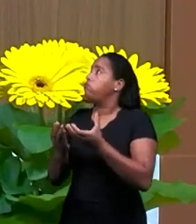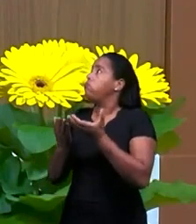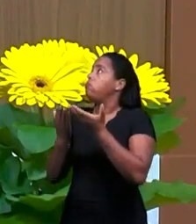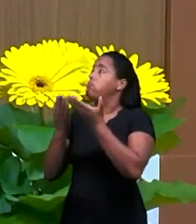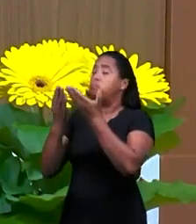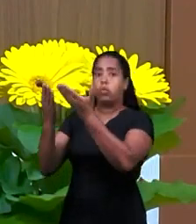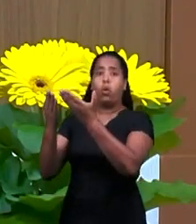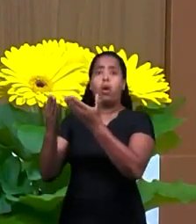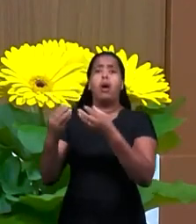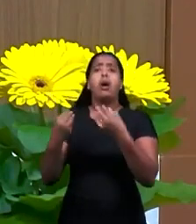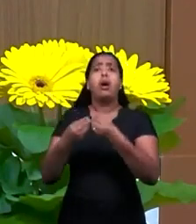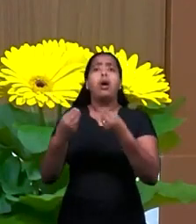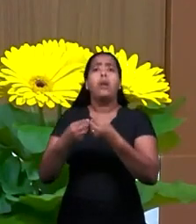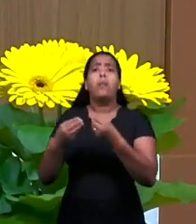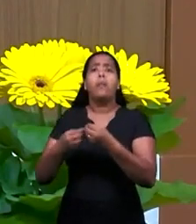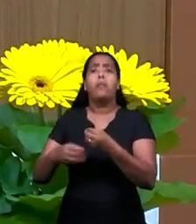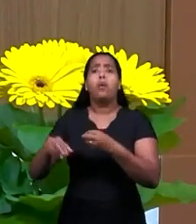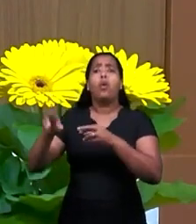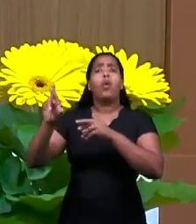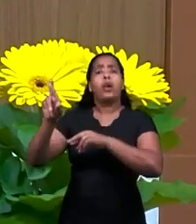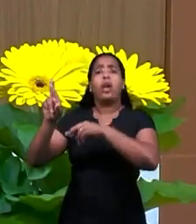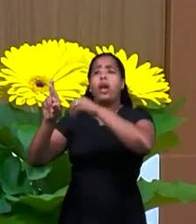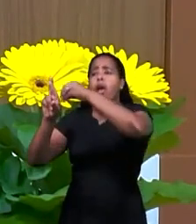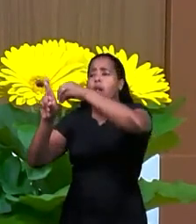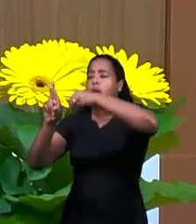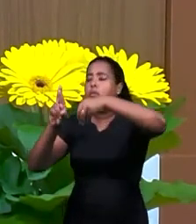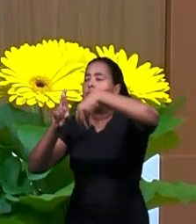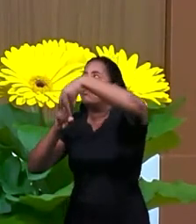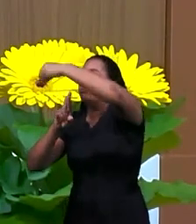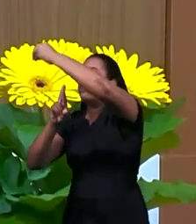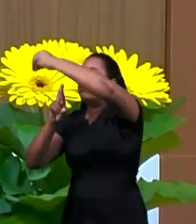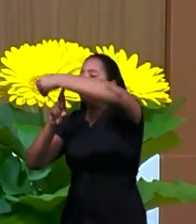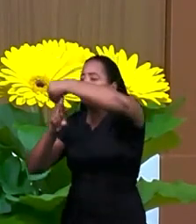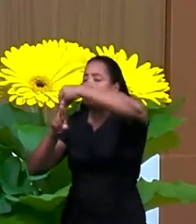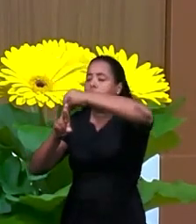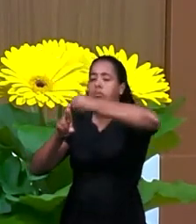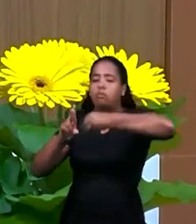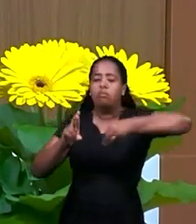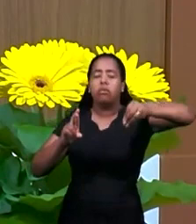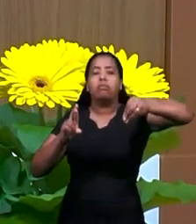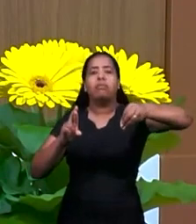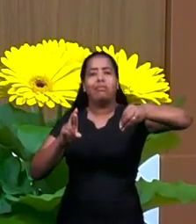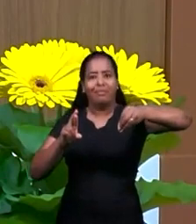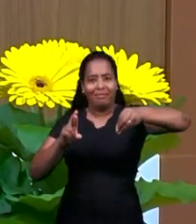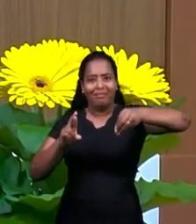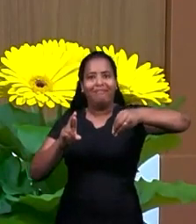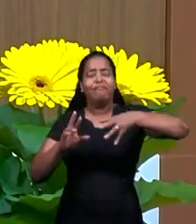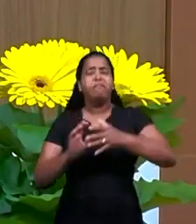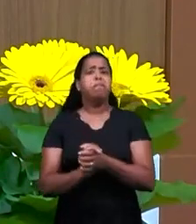as a mediator between God and man.